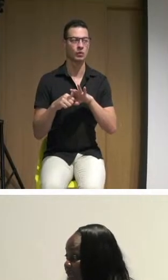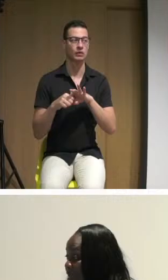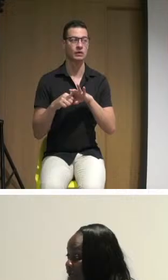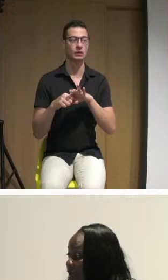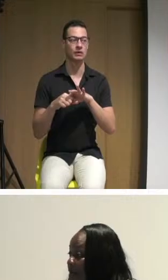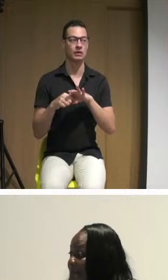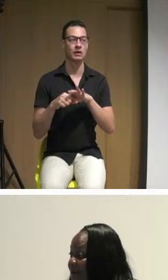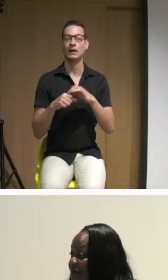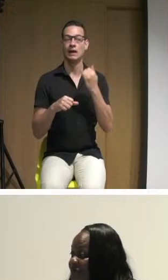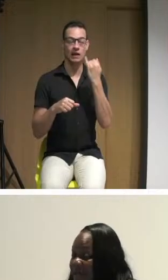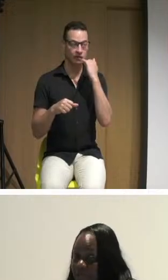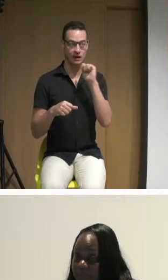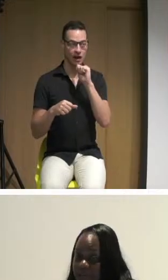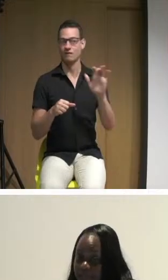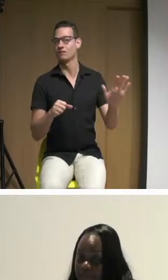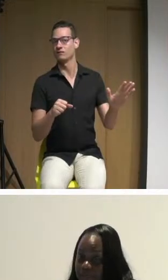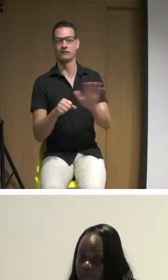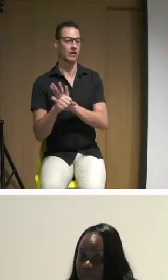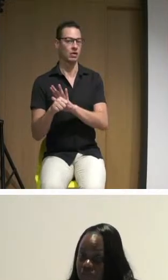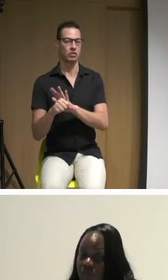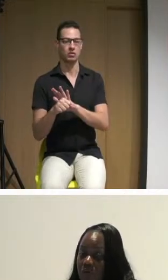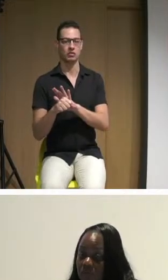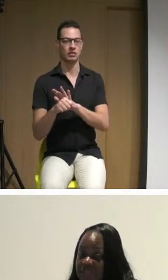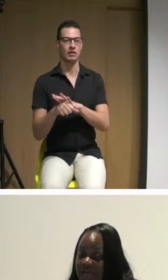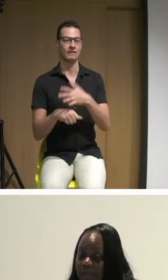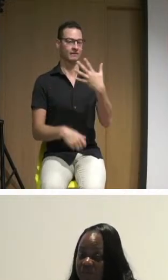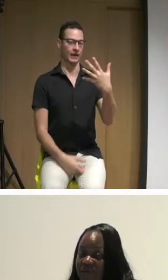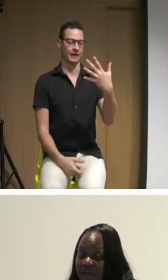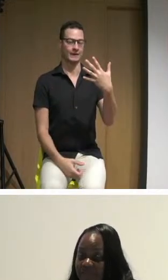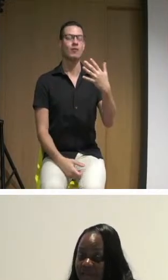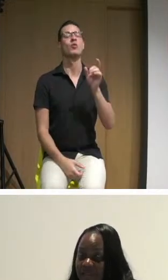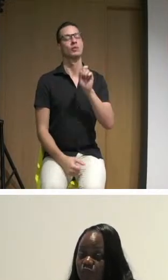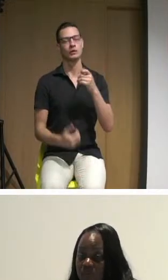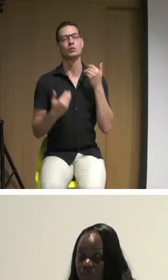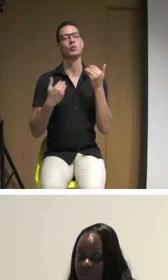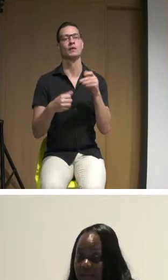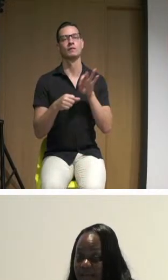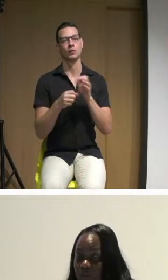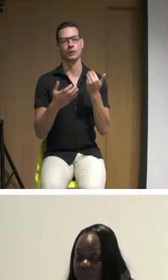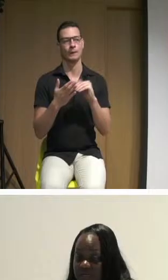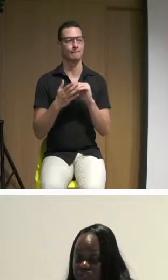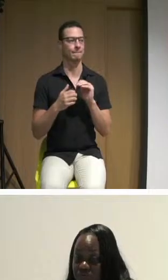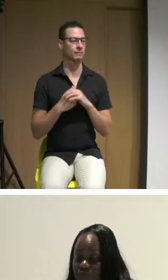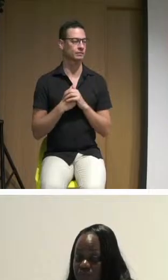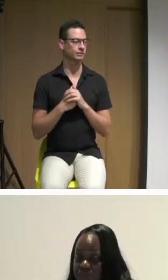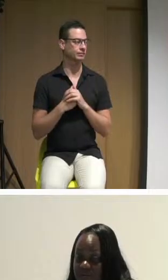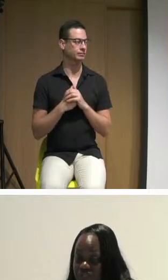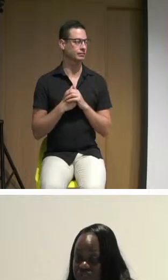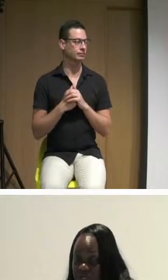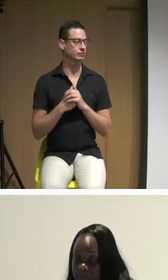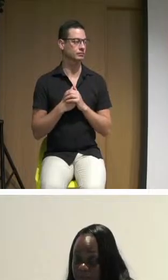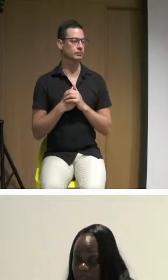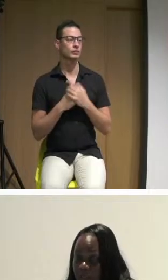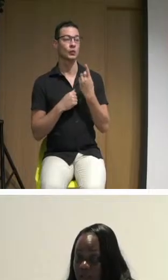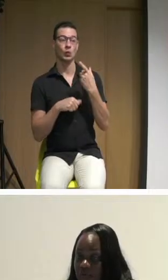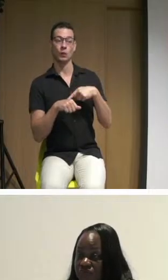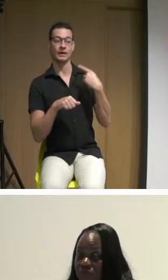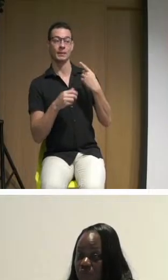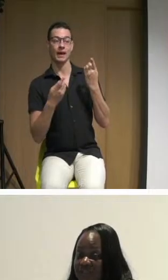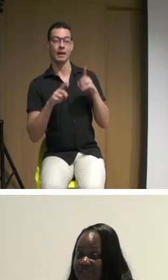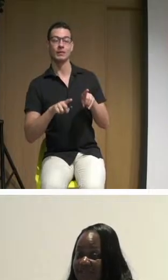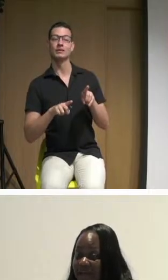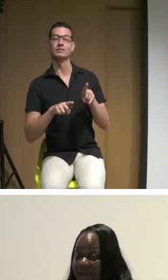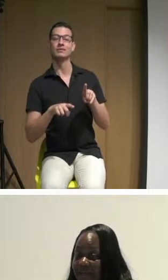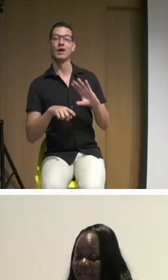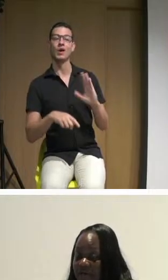vote again by ballot. So the only time we've had that is when we had our vote for vice chair. And so